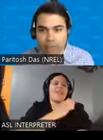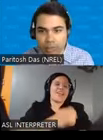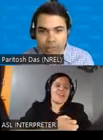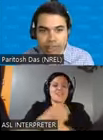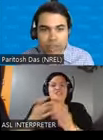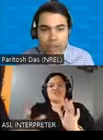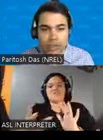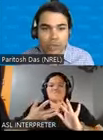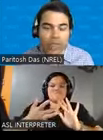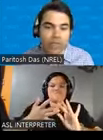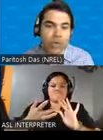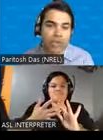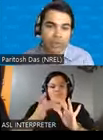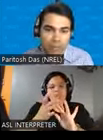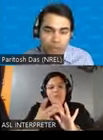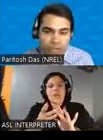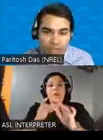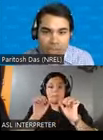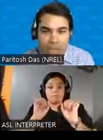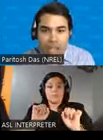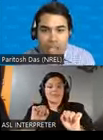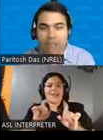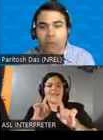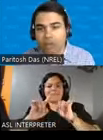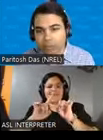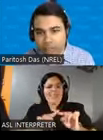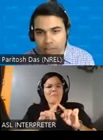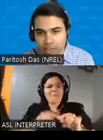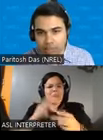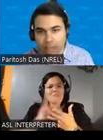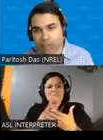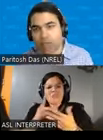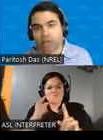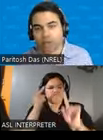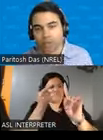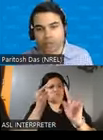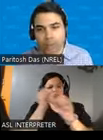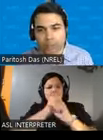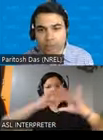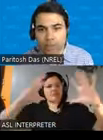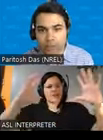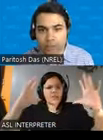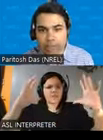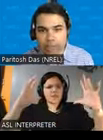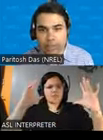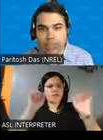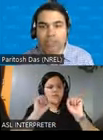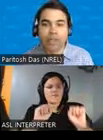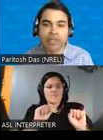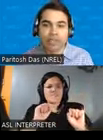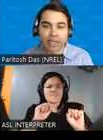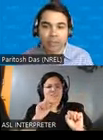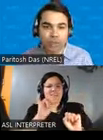other miscellaneous loads to get the total demand projections. An important reminder here in this particular figure is that